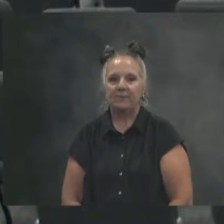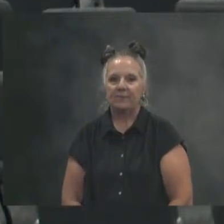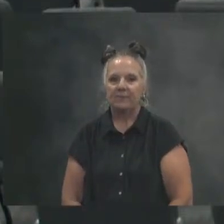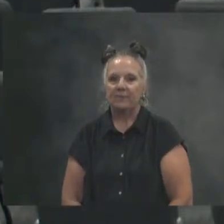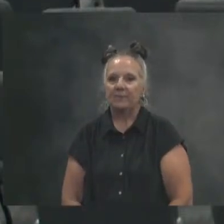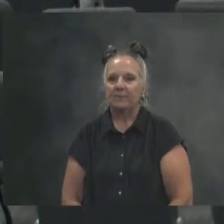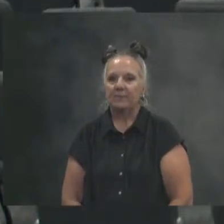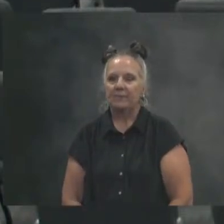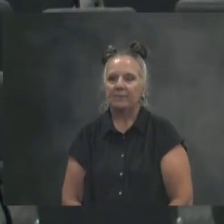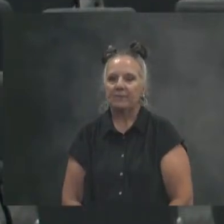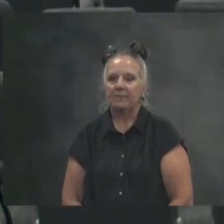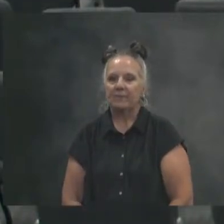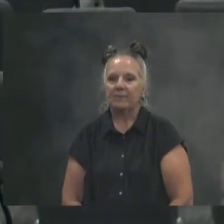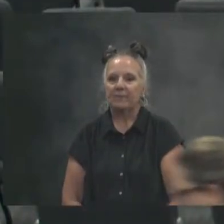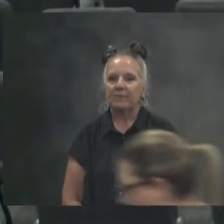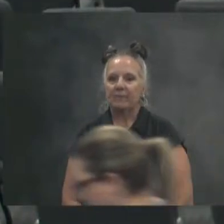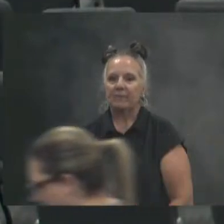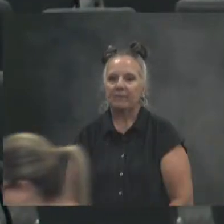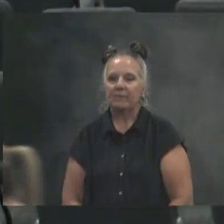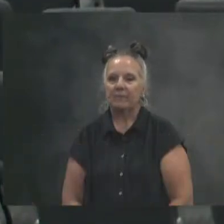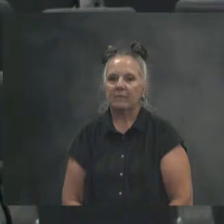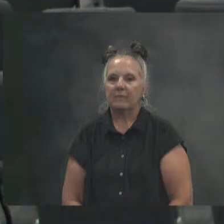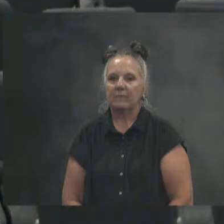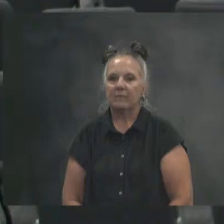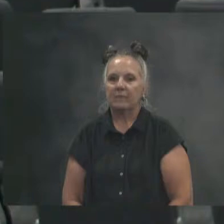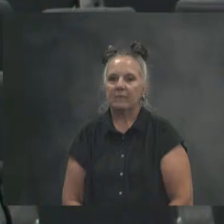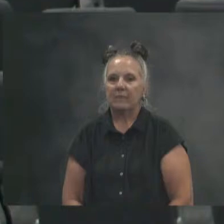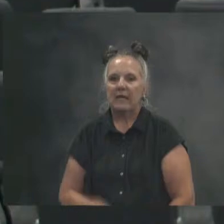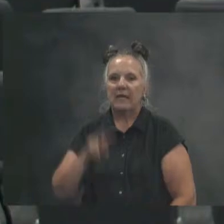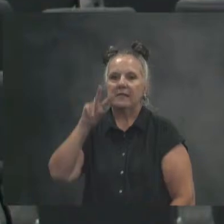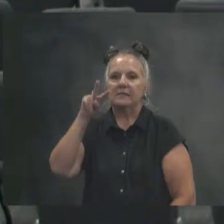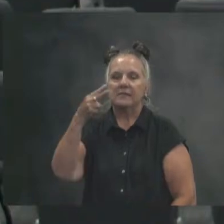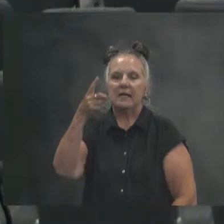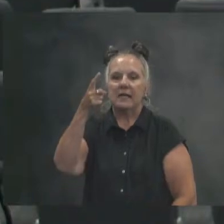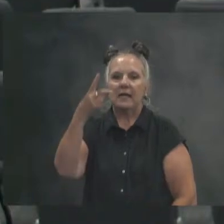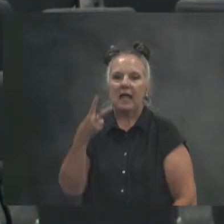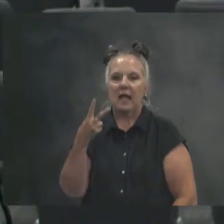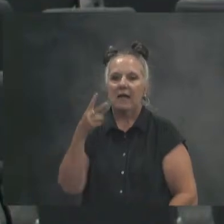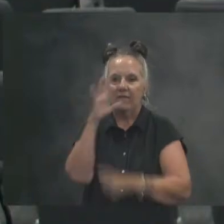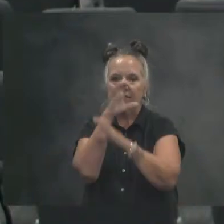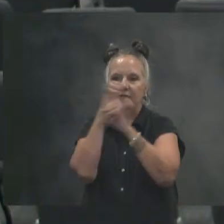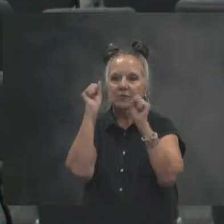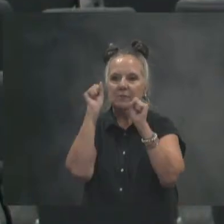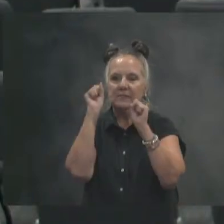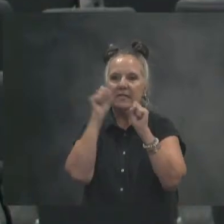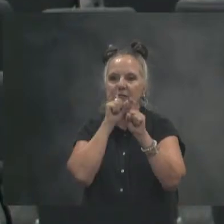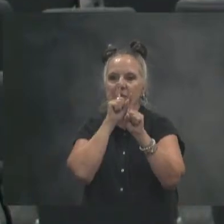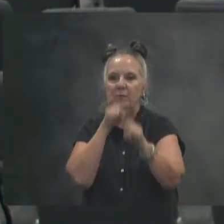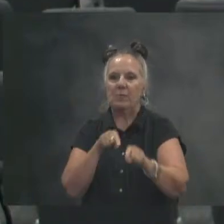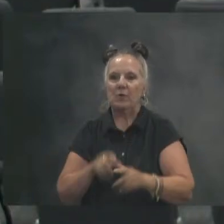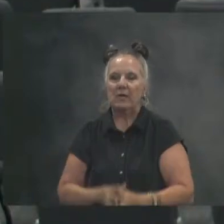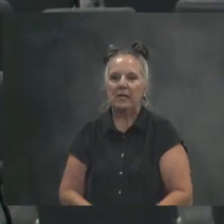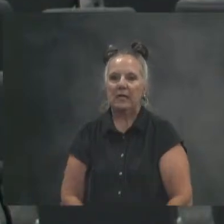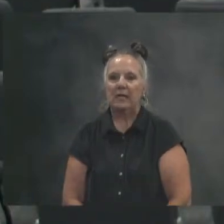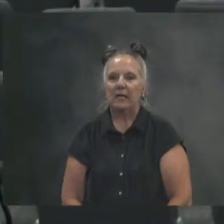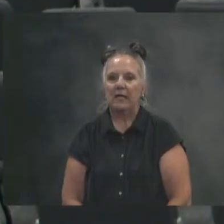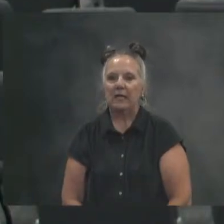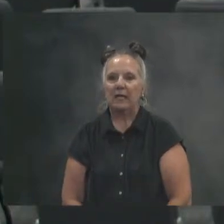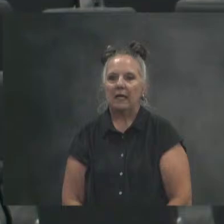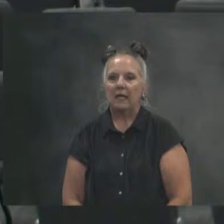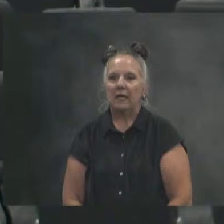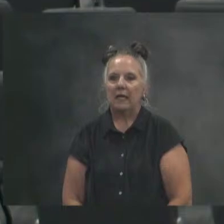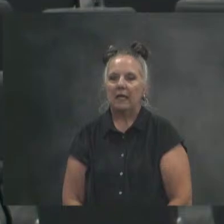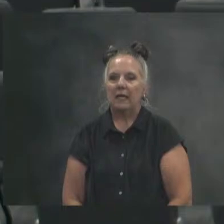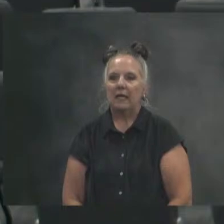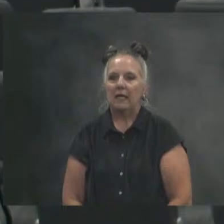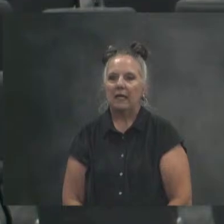and now we'll have the second half of the superintendent's report. Dr. Savine. Thank you, President Williams. Members of the board, this evening